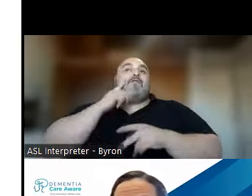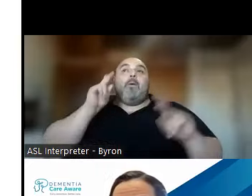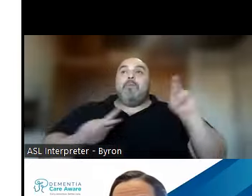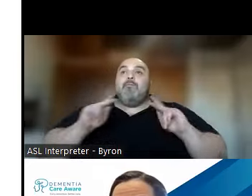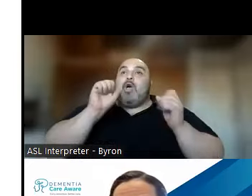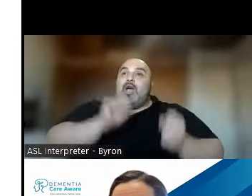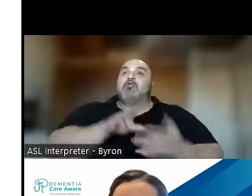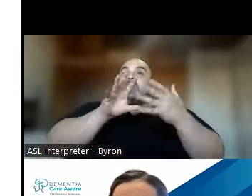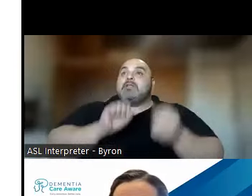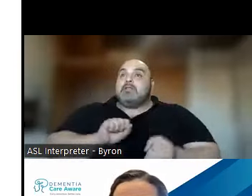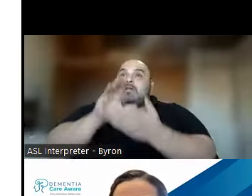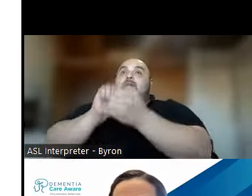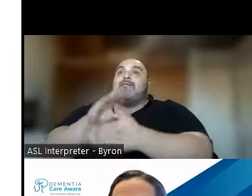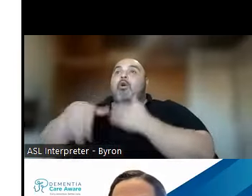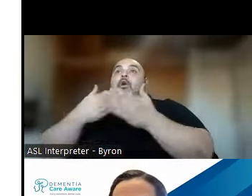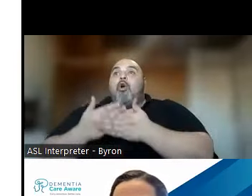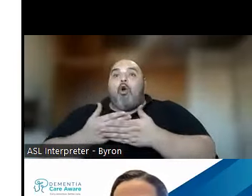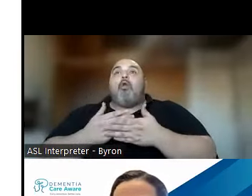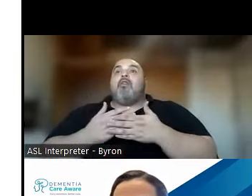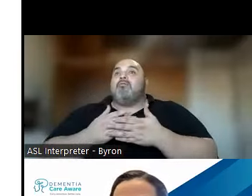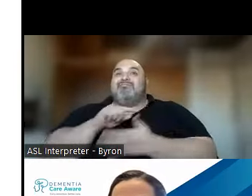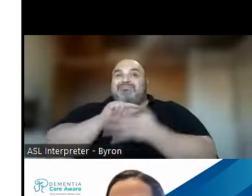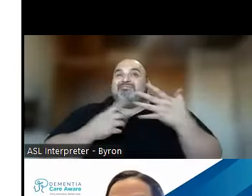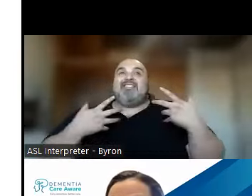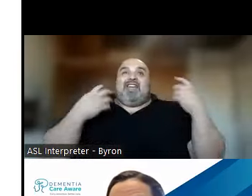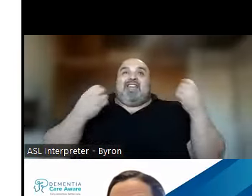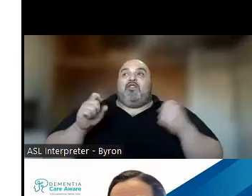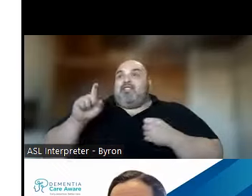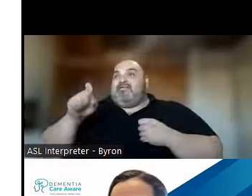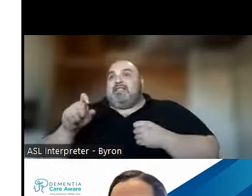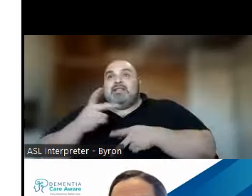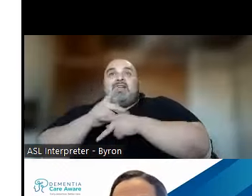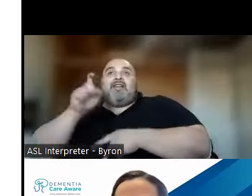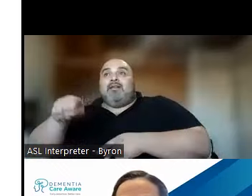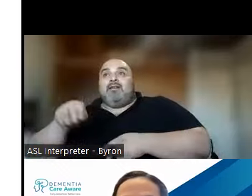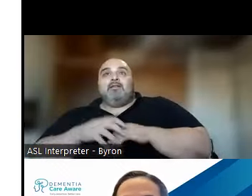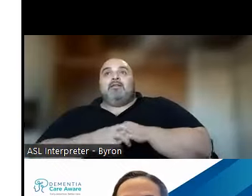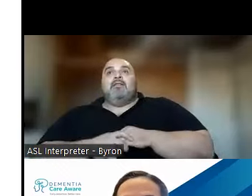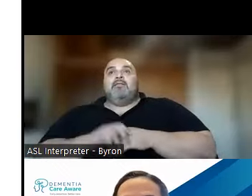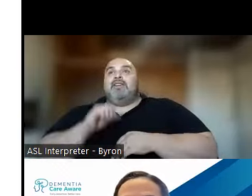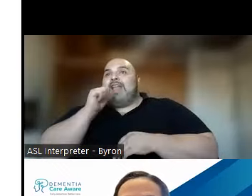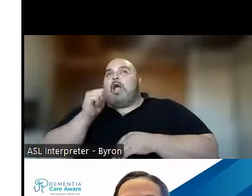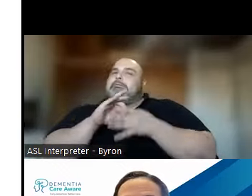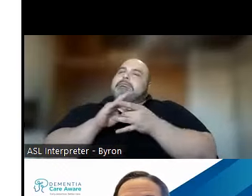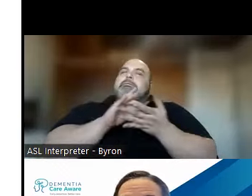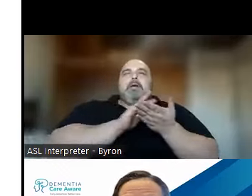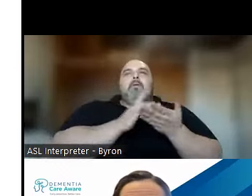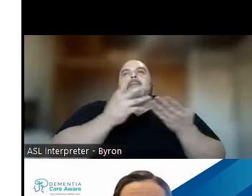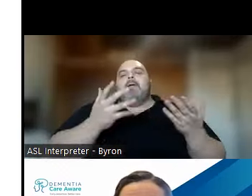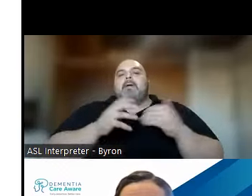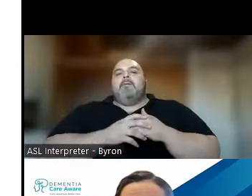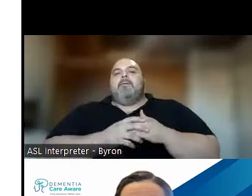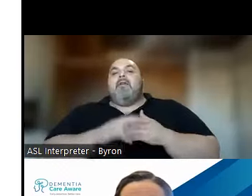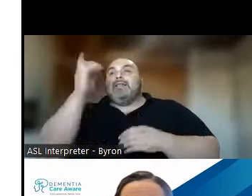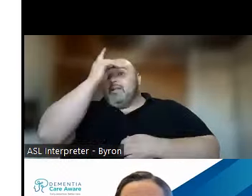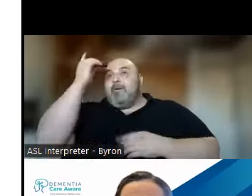addressing all the social determinants of health and other care needs that aren't as strictly medical. And the dementia